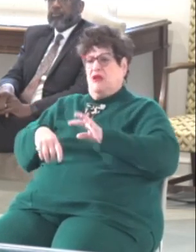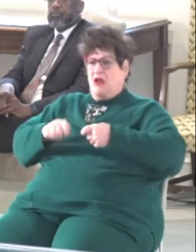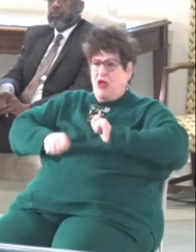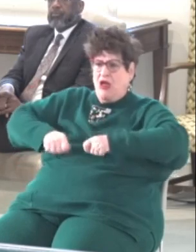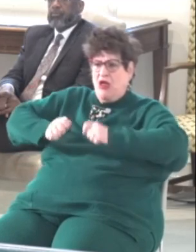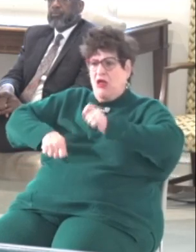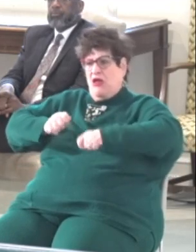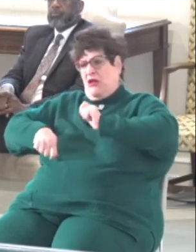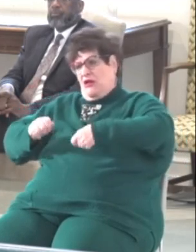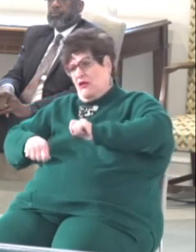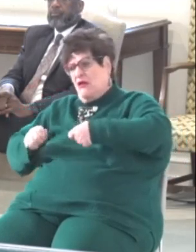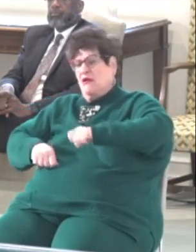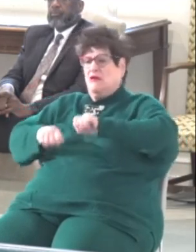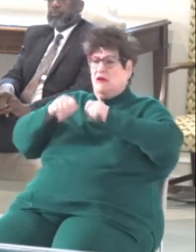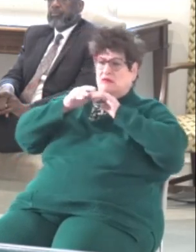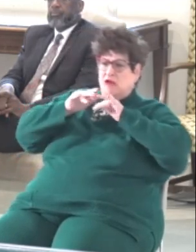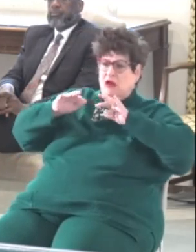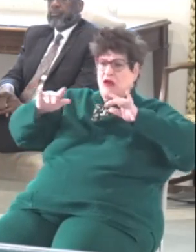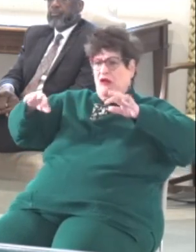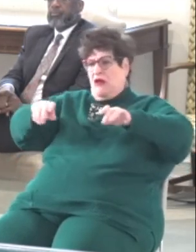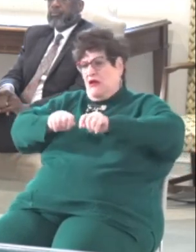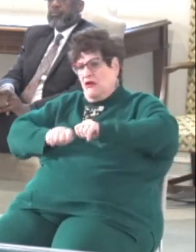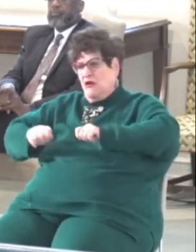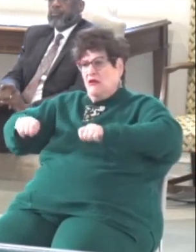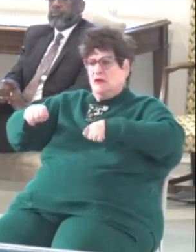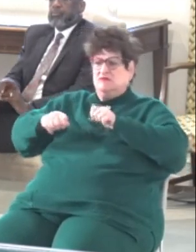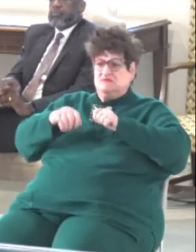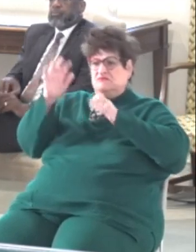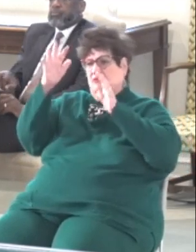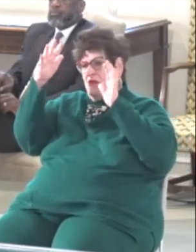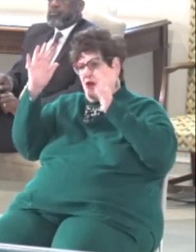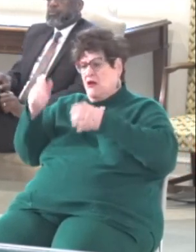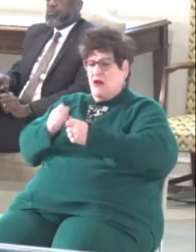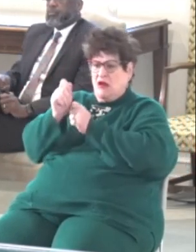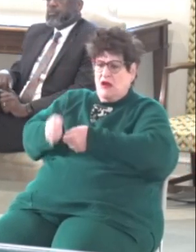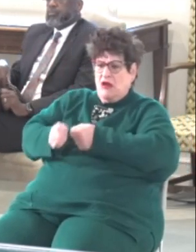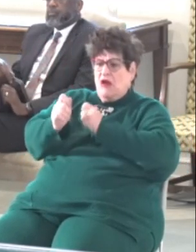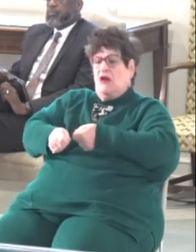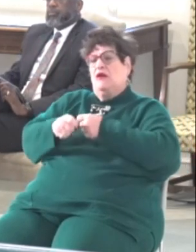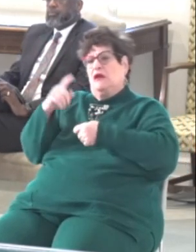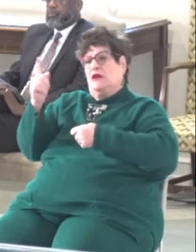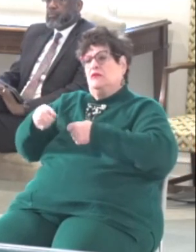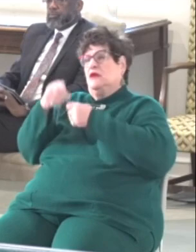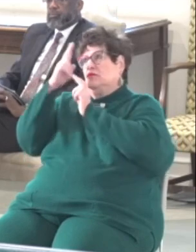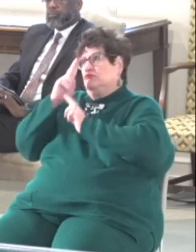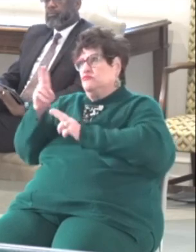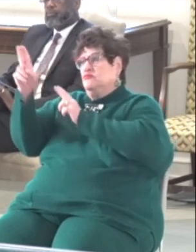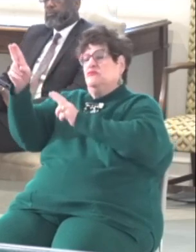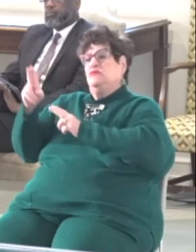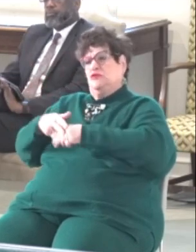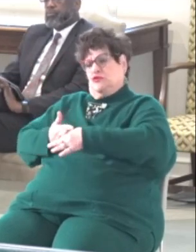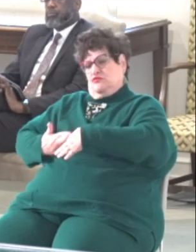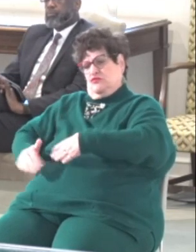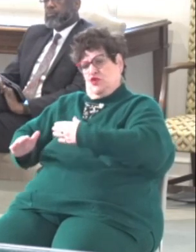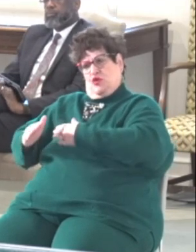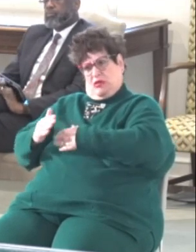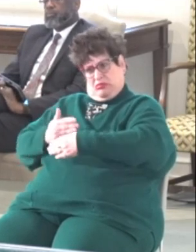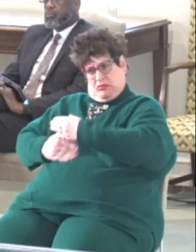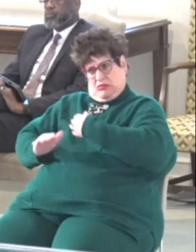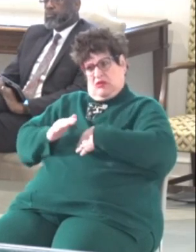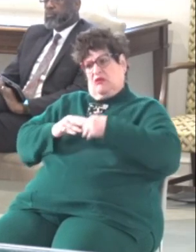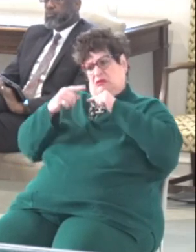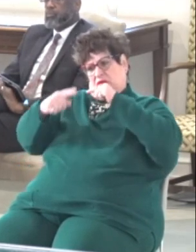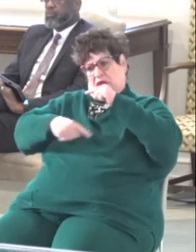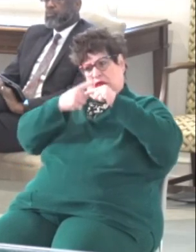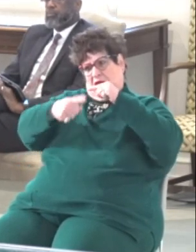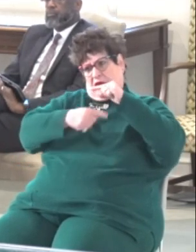and incantations. They also marked the rites of fertility and death and rebirth, a cycle